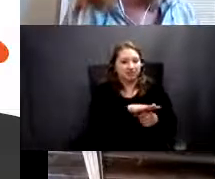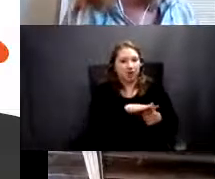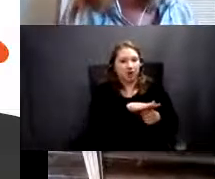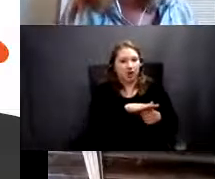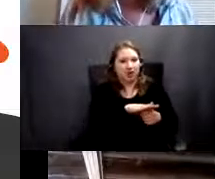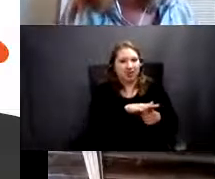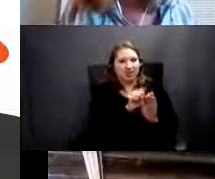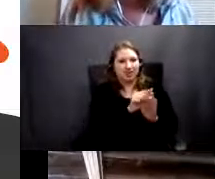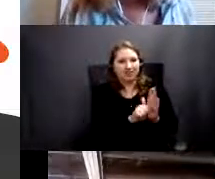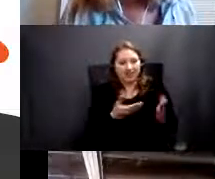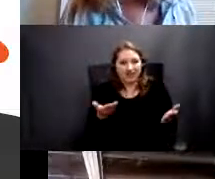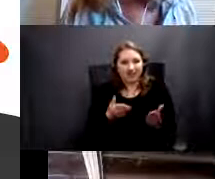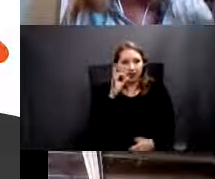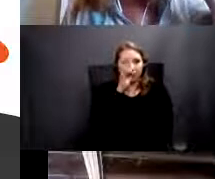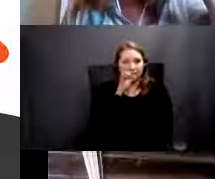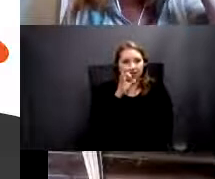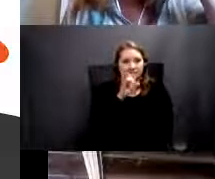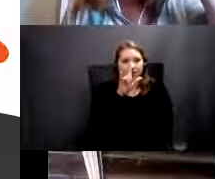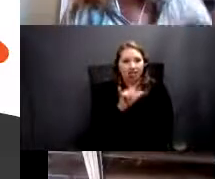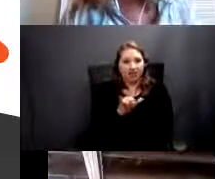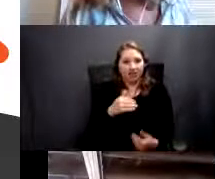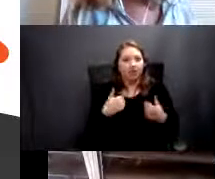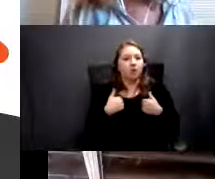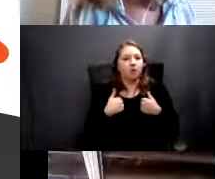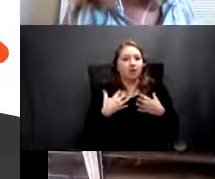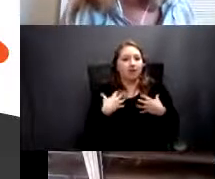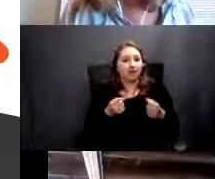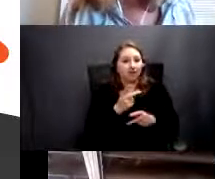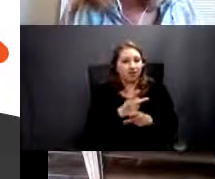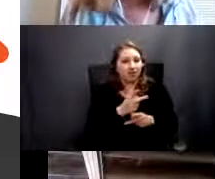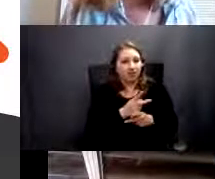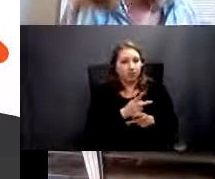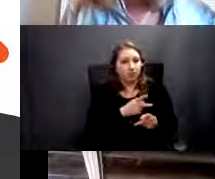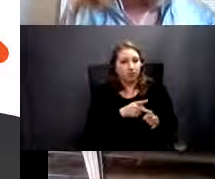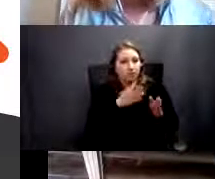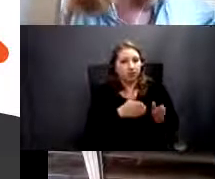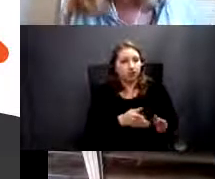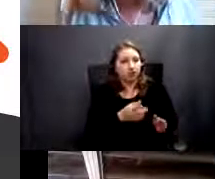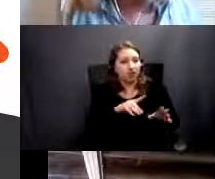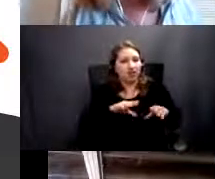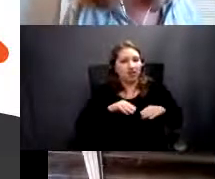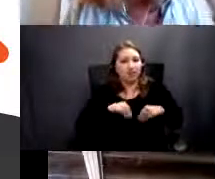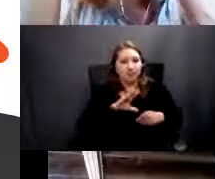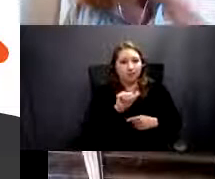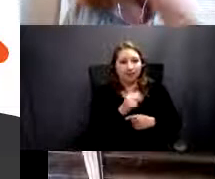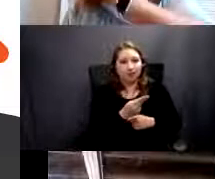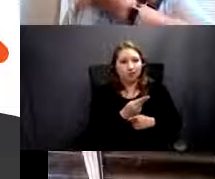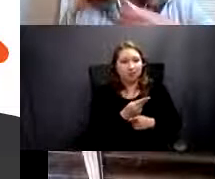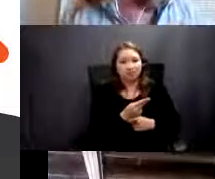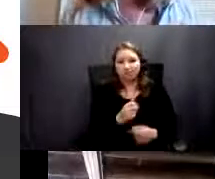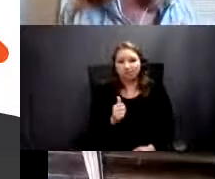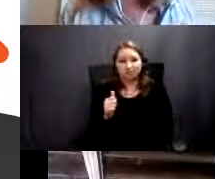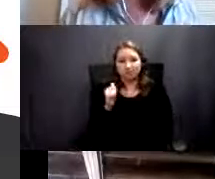Fox Valley, we have healthcare professionals that take cash. They don't even go through insurance